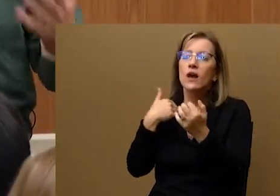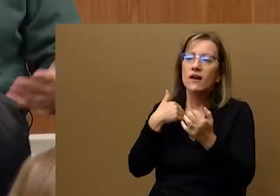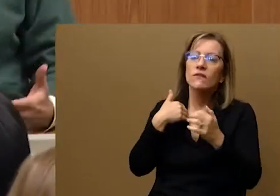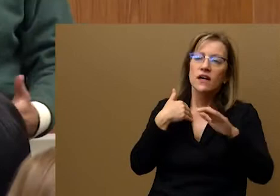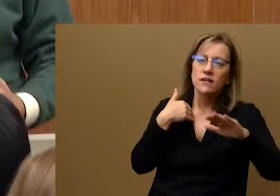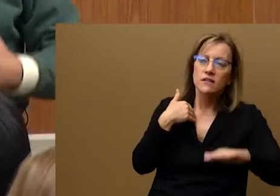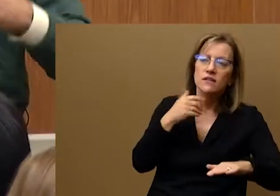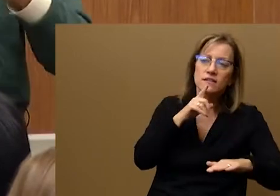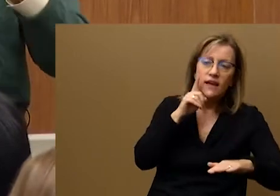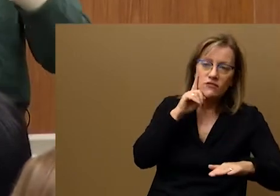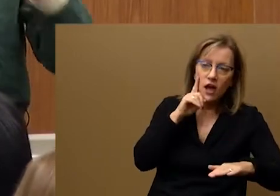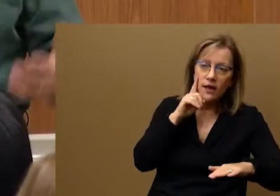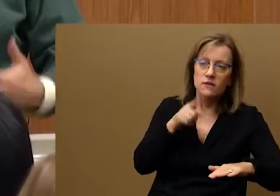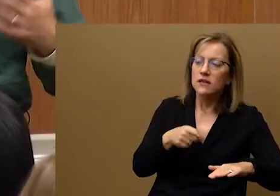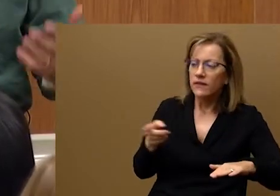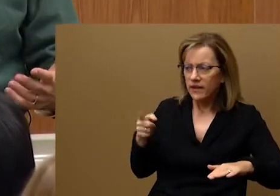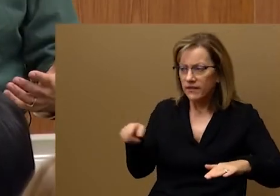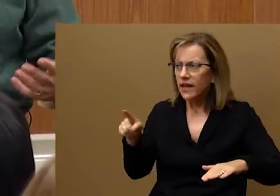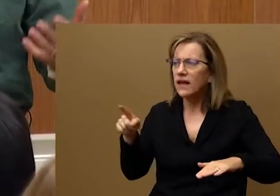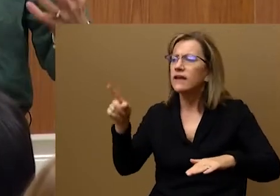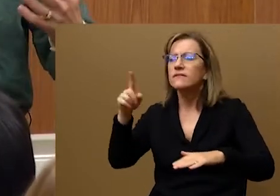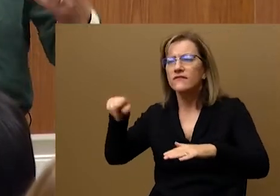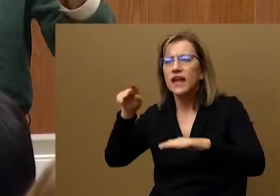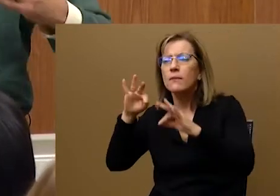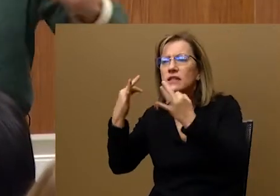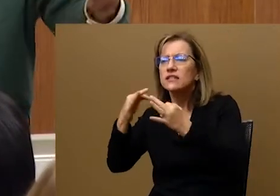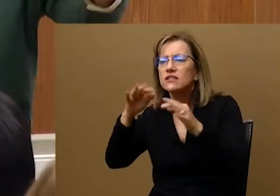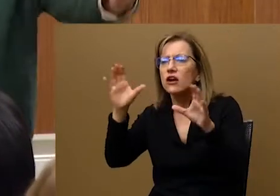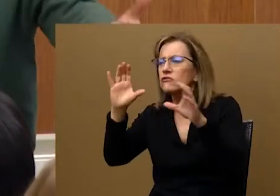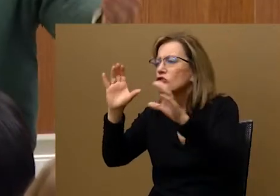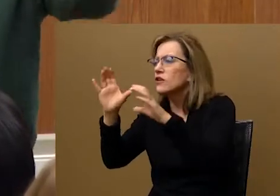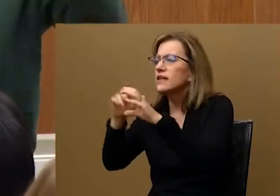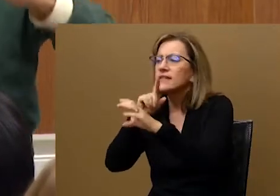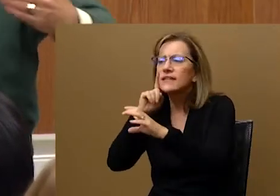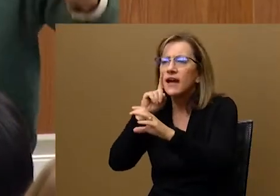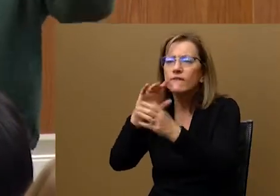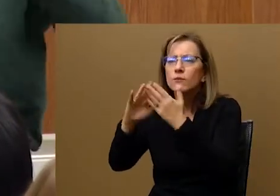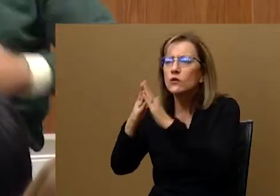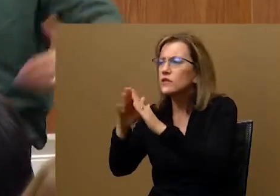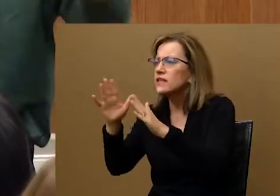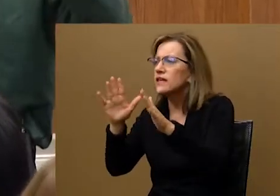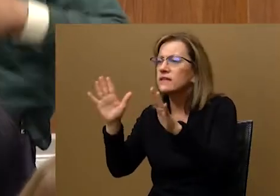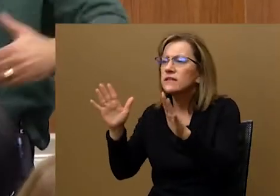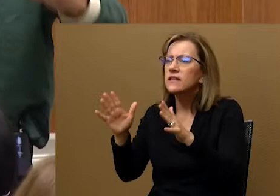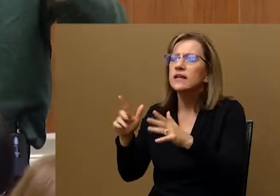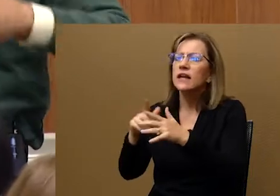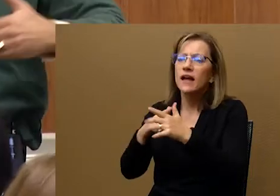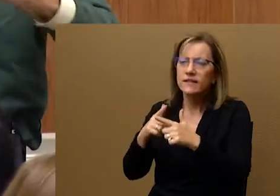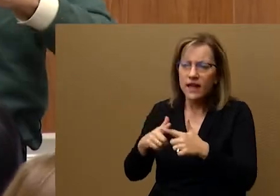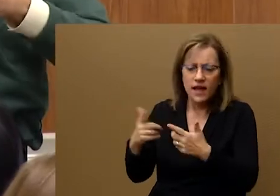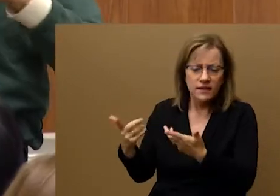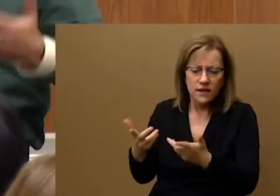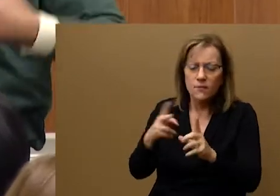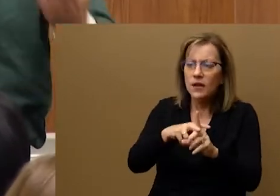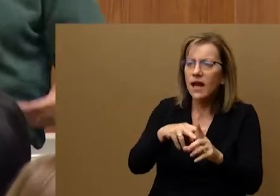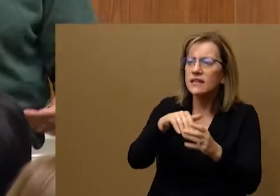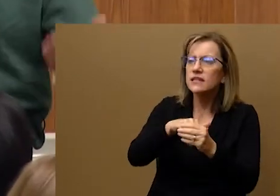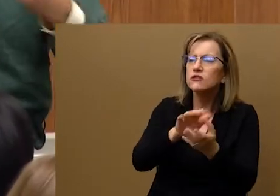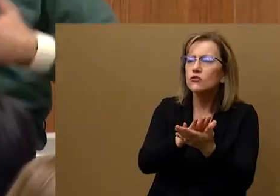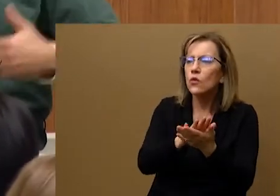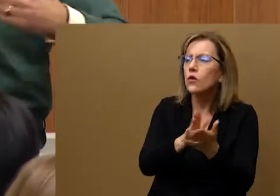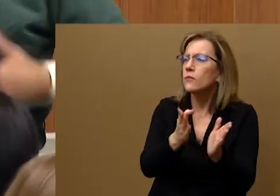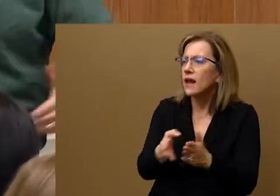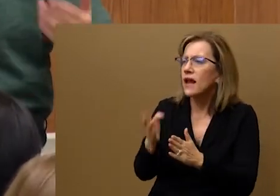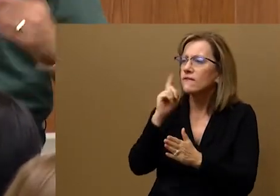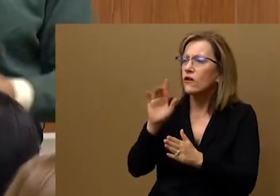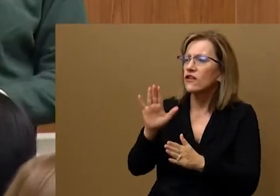community and the deaf culture, educate themselves, and begin to bring those concerns into the schooling, into